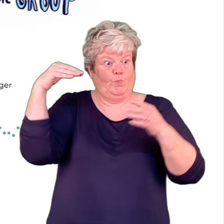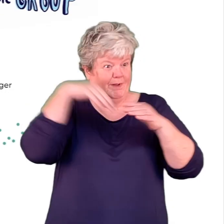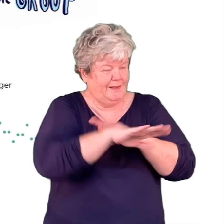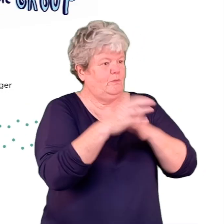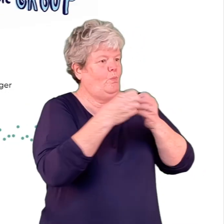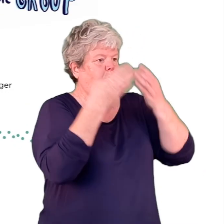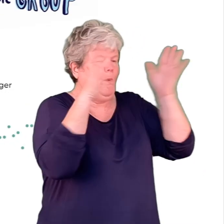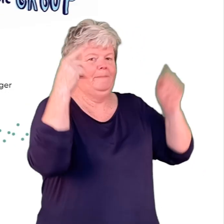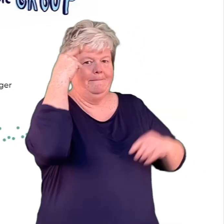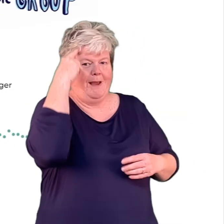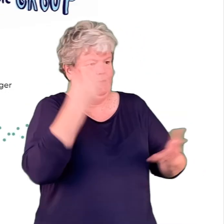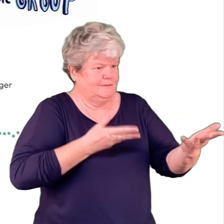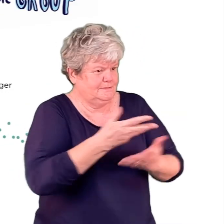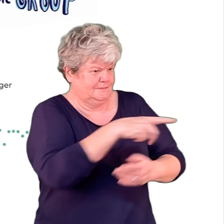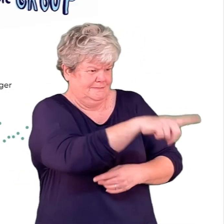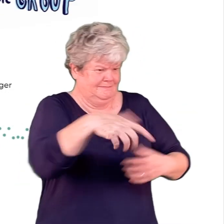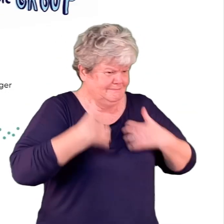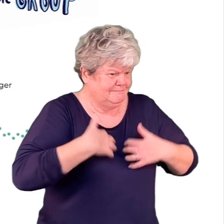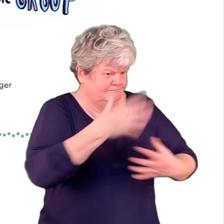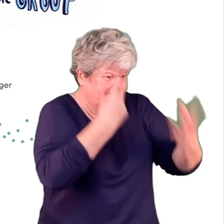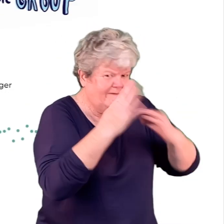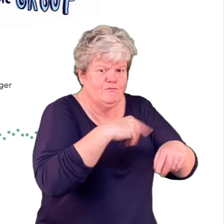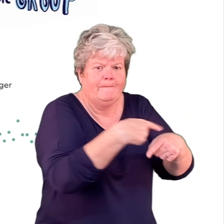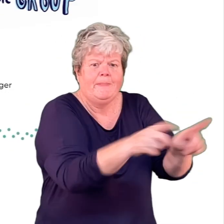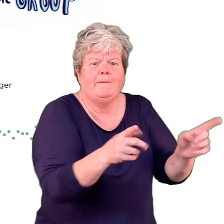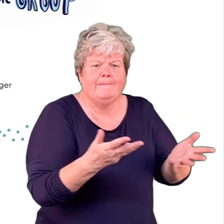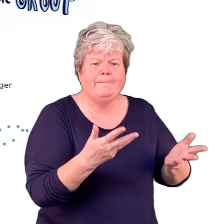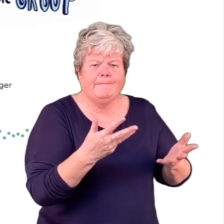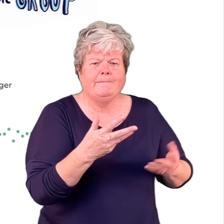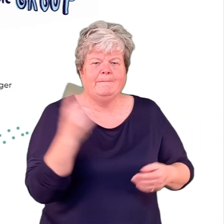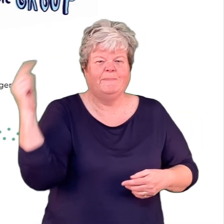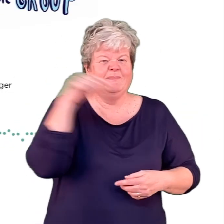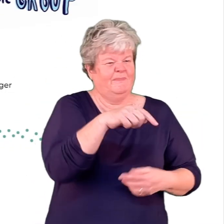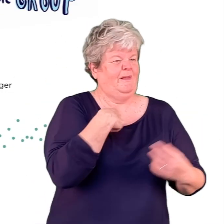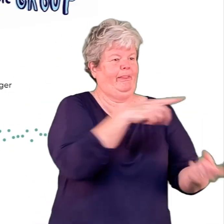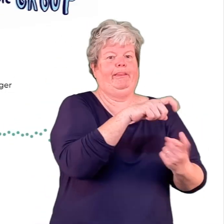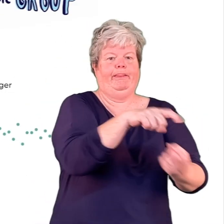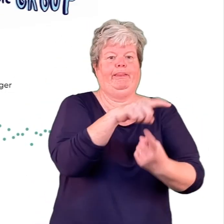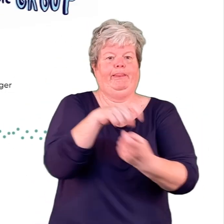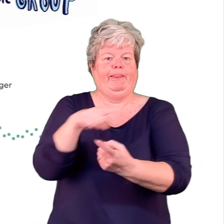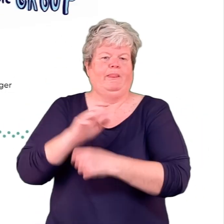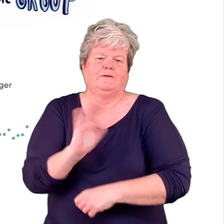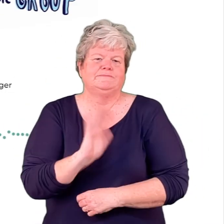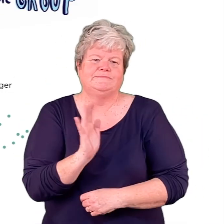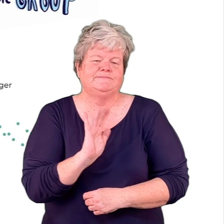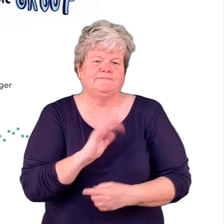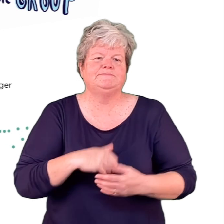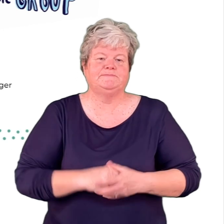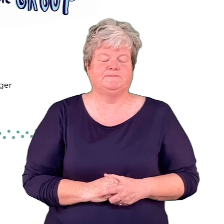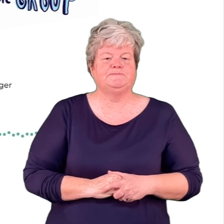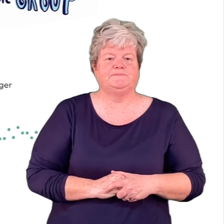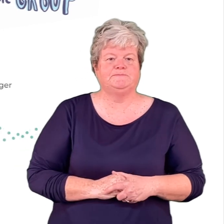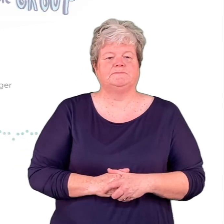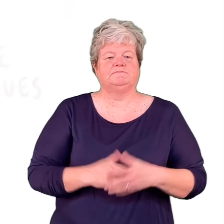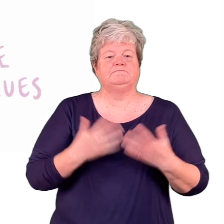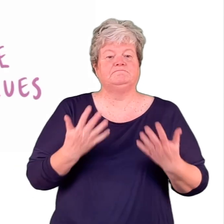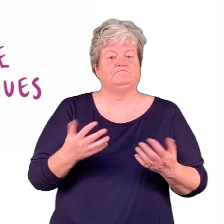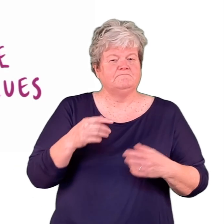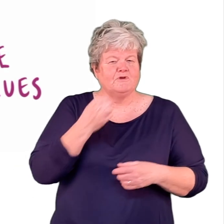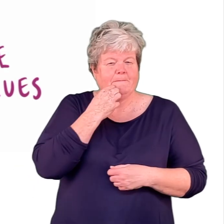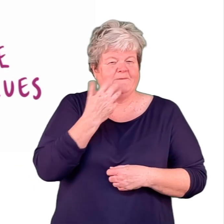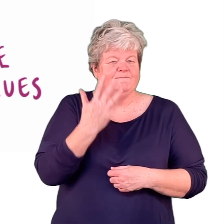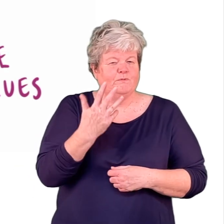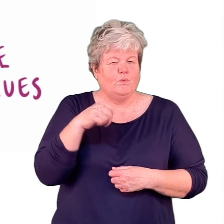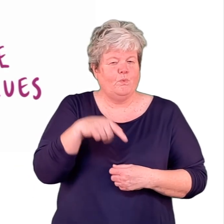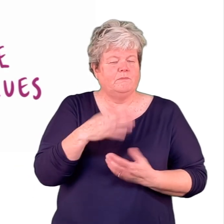learning from the group as much as the group's learning from you. It's really important. That's seen as a learning opportunity and you're not there just to give information to people. Our